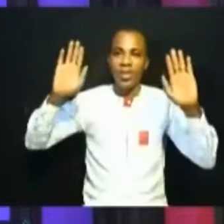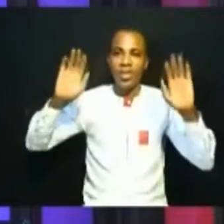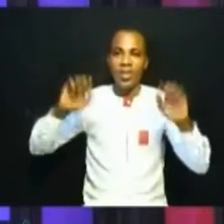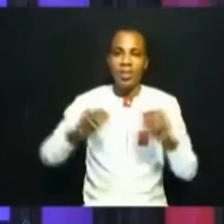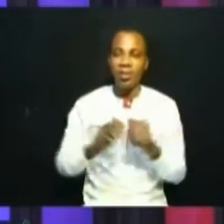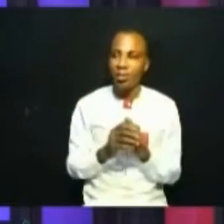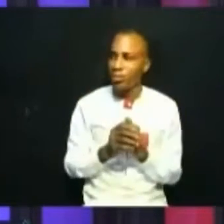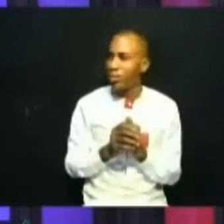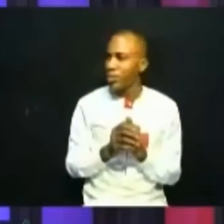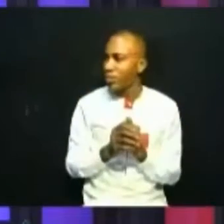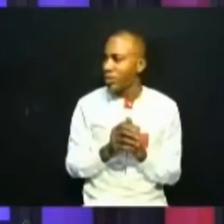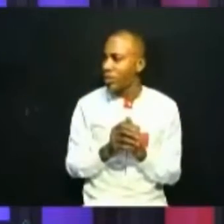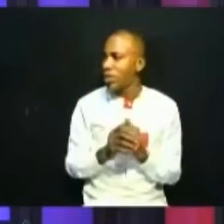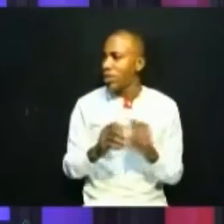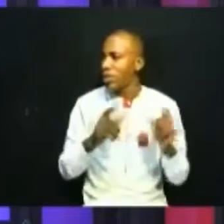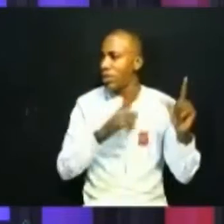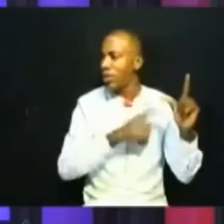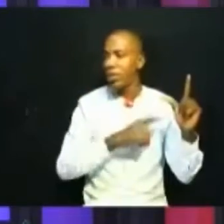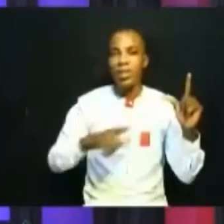Owanwani,